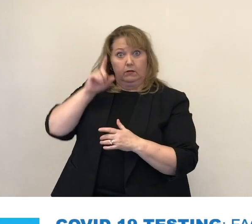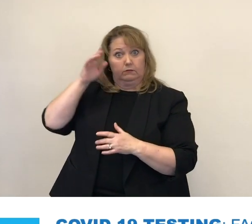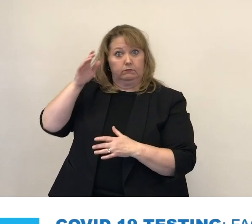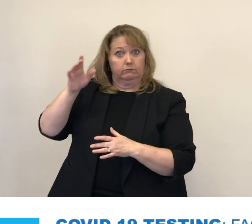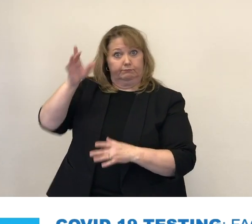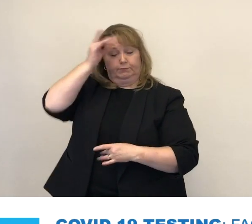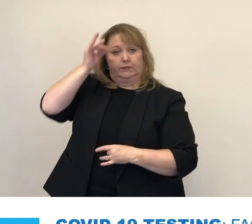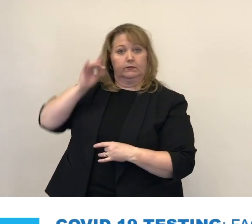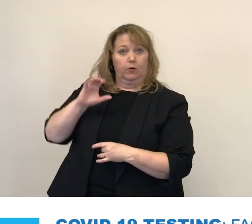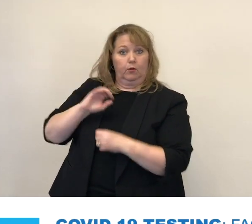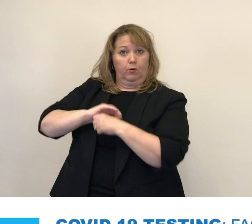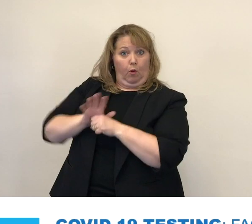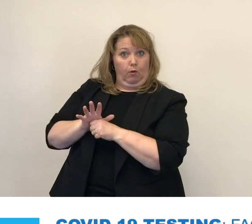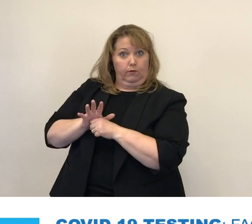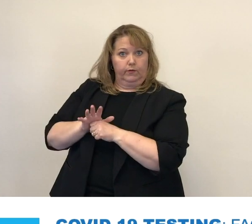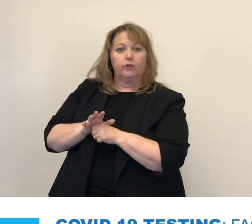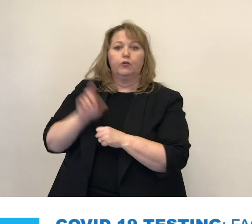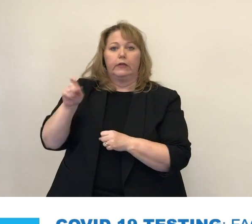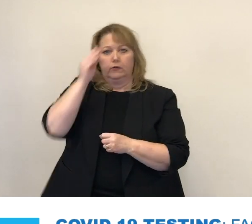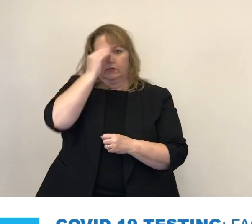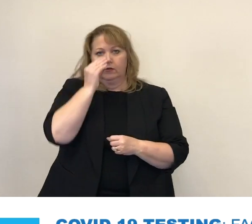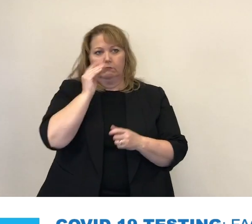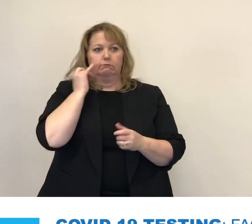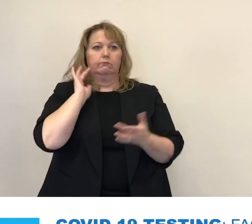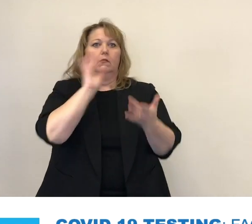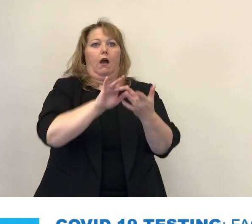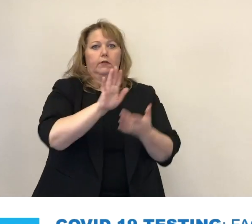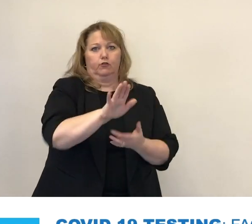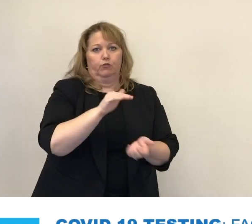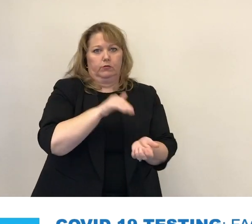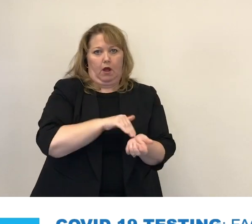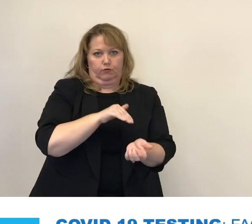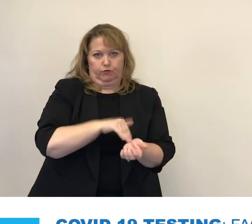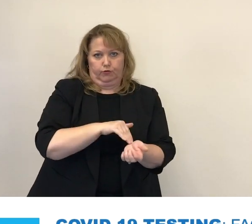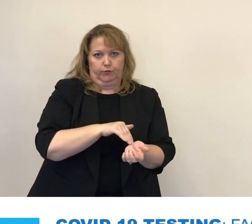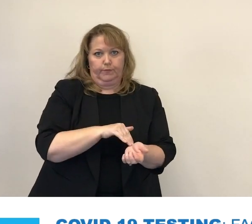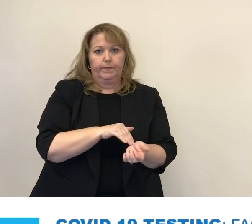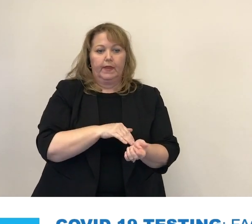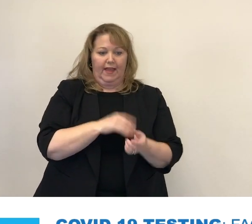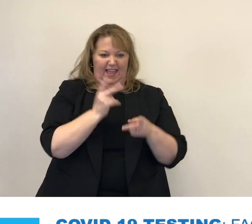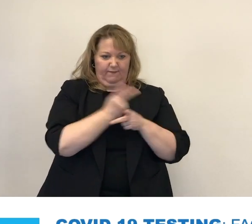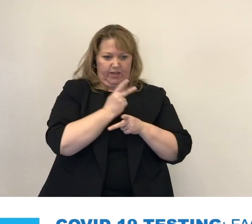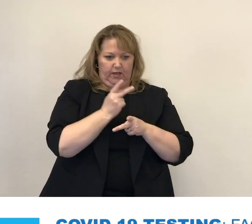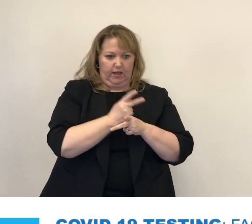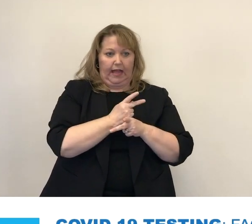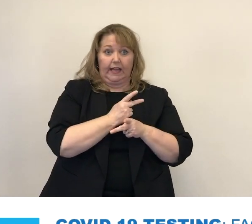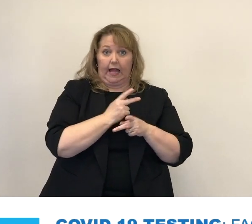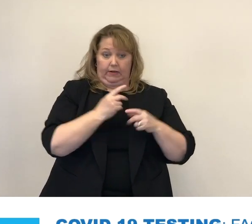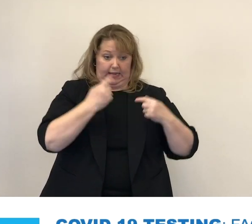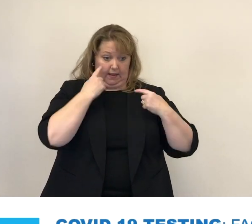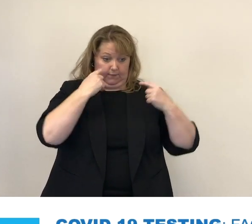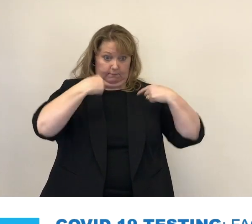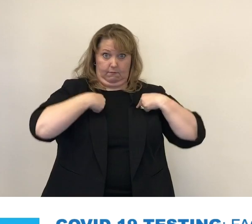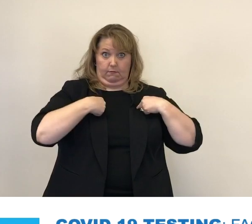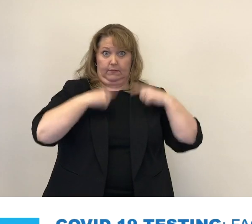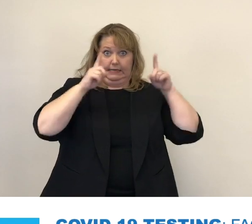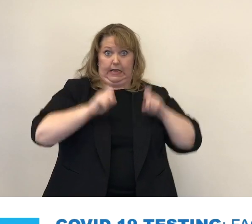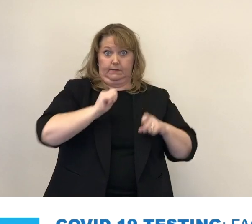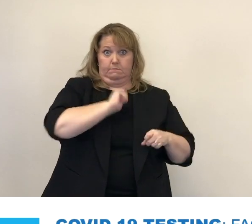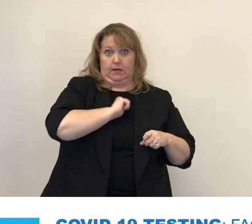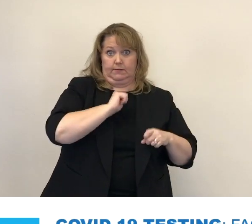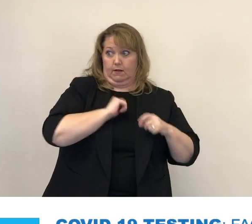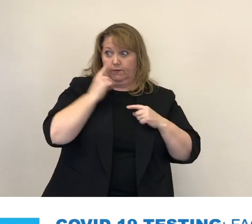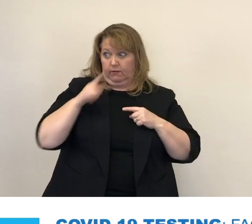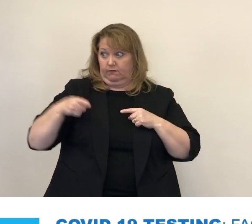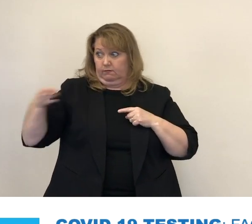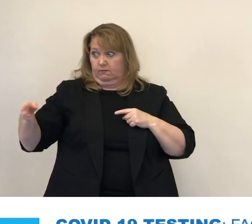healthcare provider is going to ascertain your symptoms, if you have any, and determine whether or not you need a laboratory test. It's very